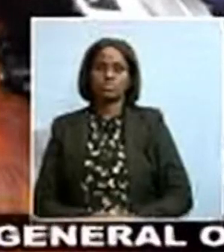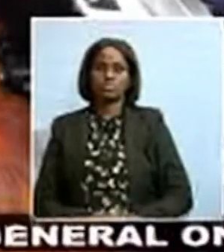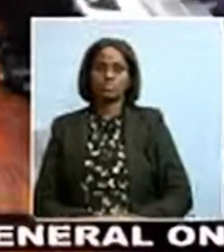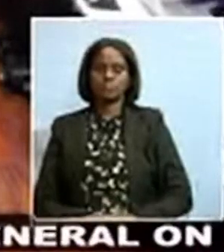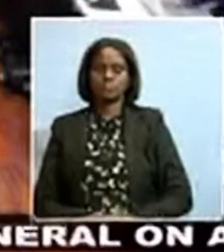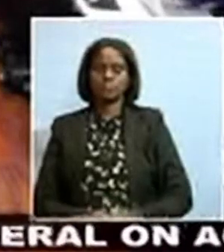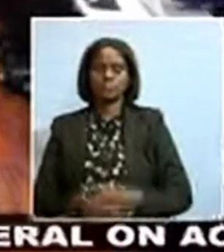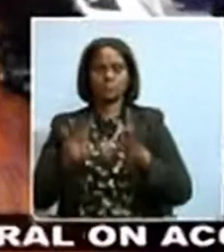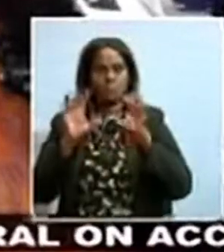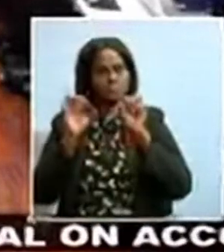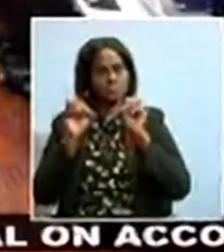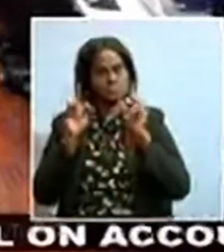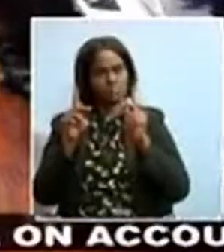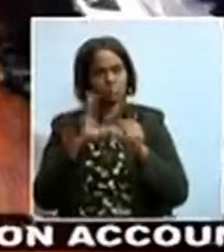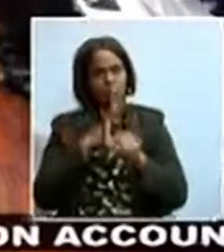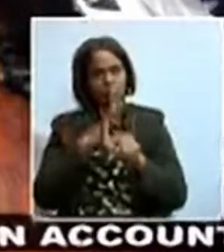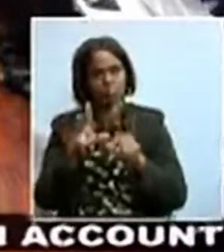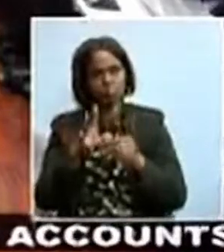Okay.